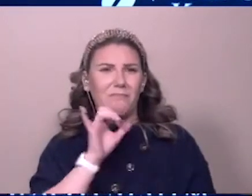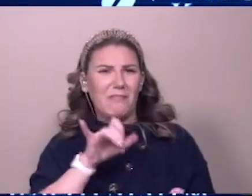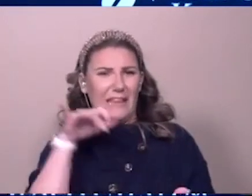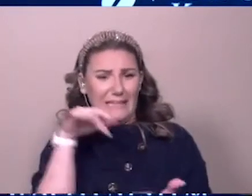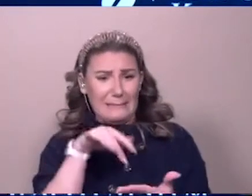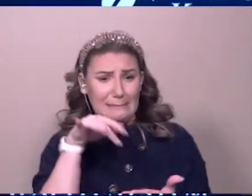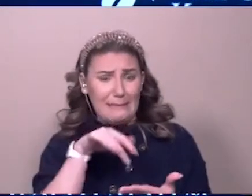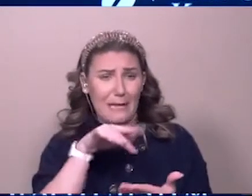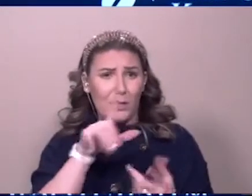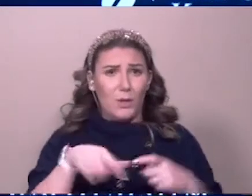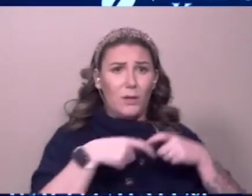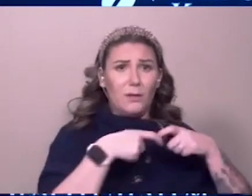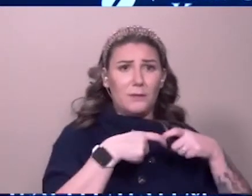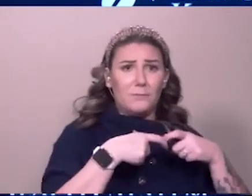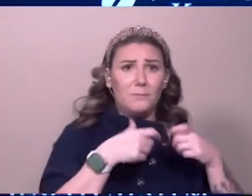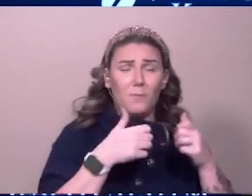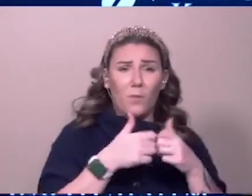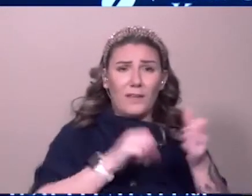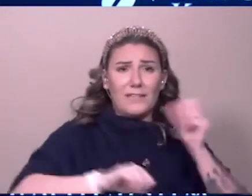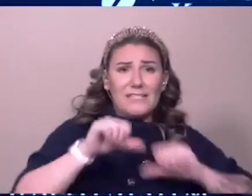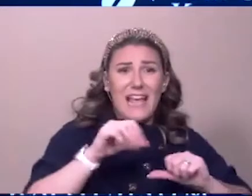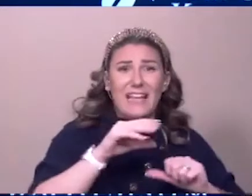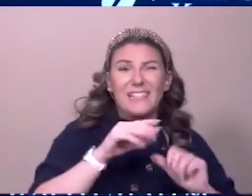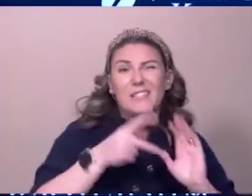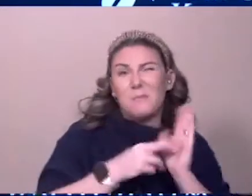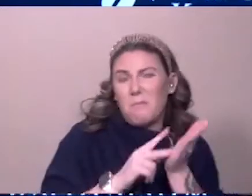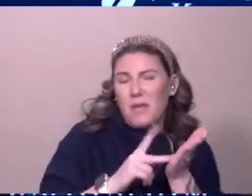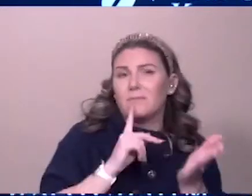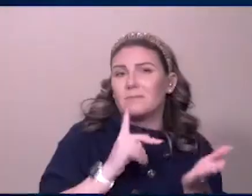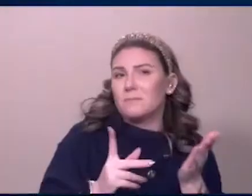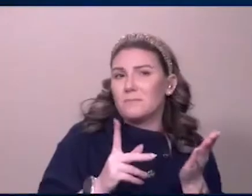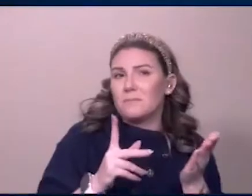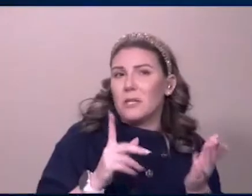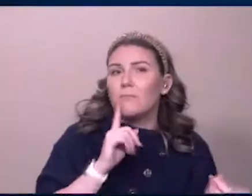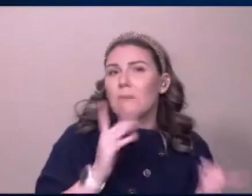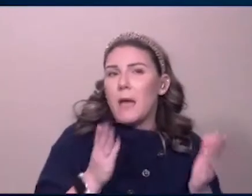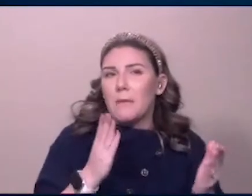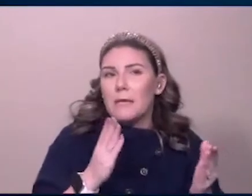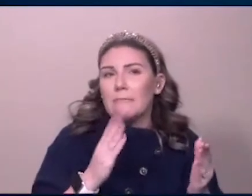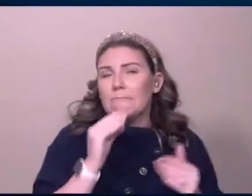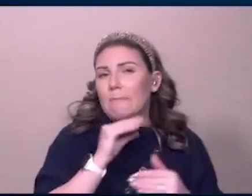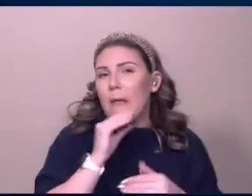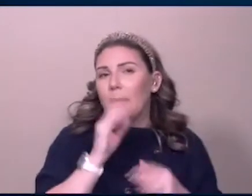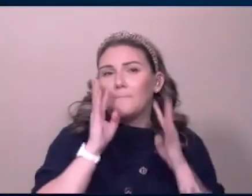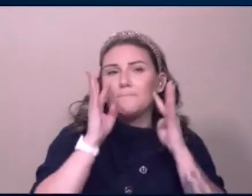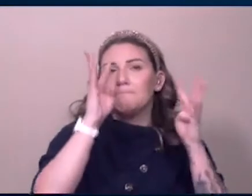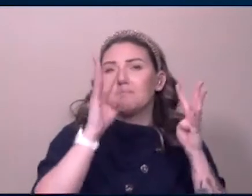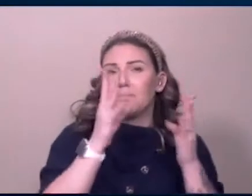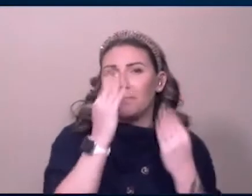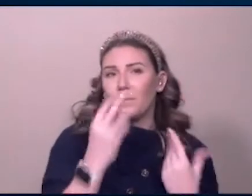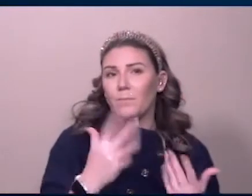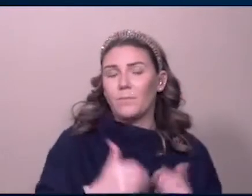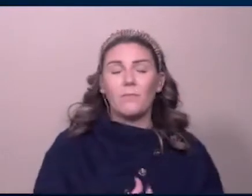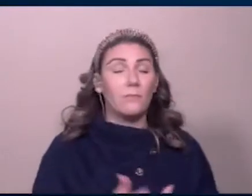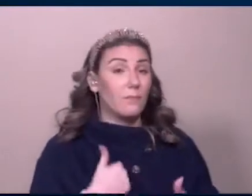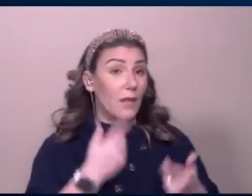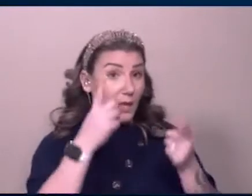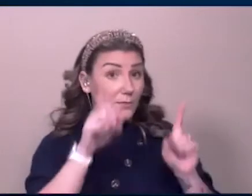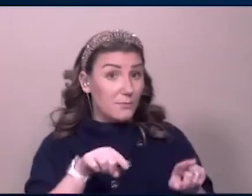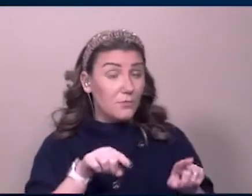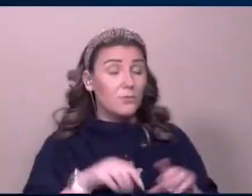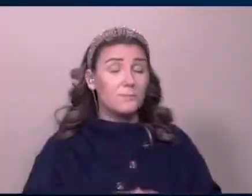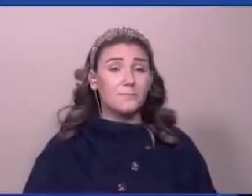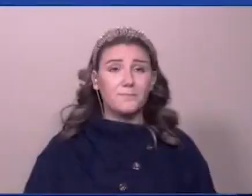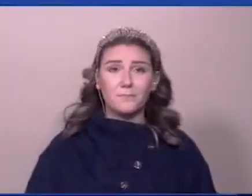retracted in science. That means you did something wrong with your data. Antonios, your thoughts? Dr. Antonios. Yeah, well, I agree, Dr. Stites, and we're just